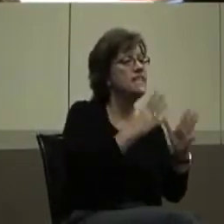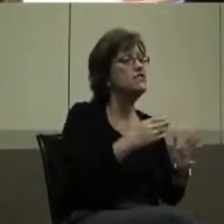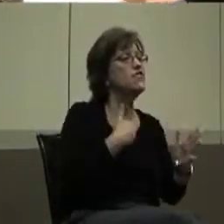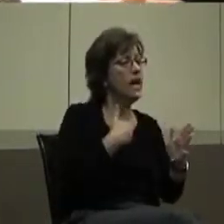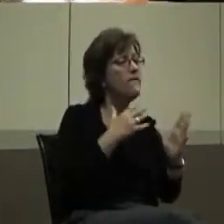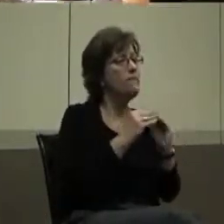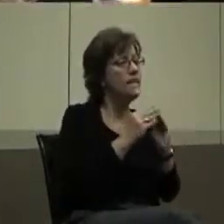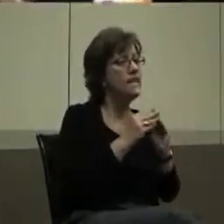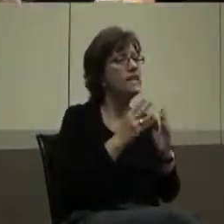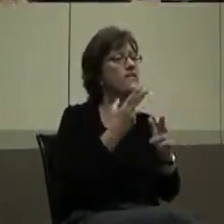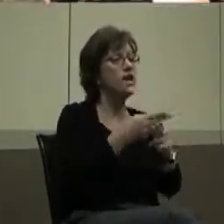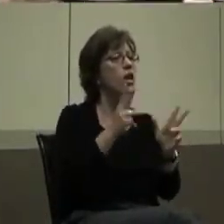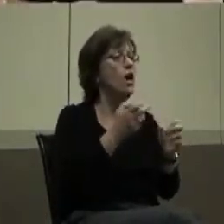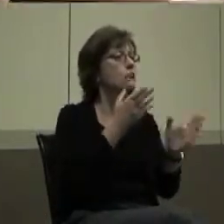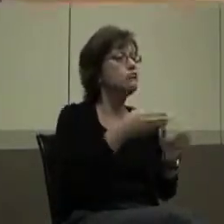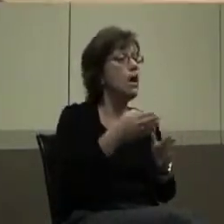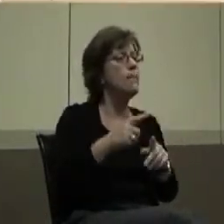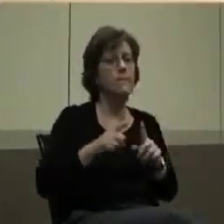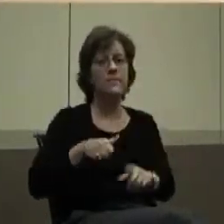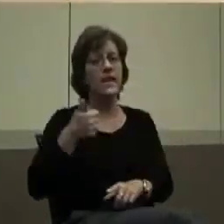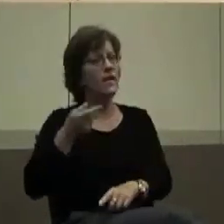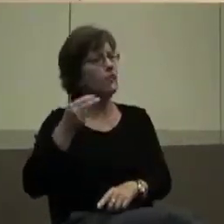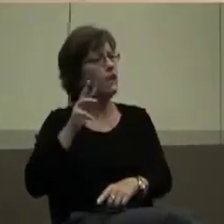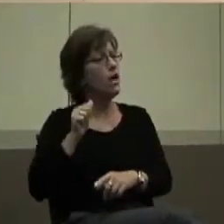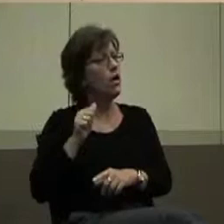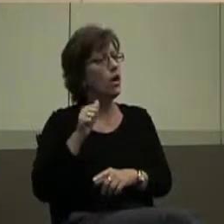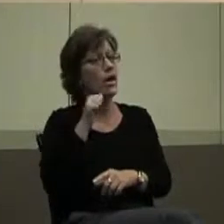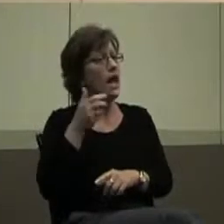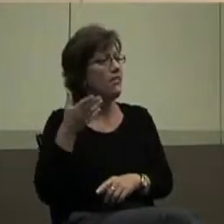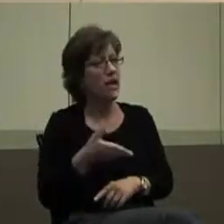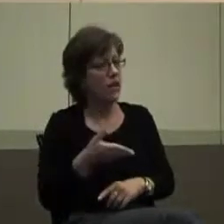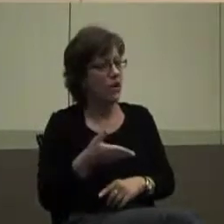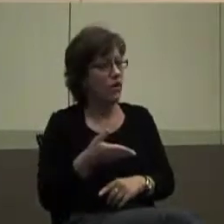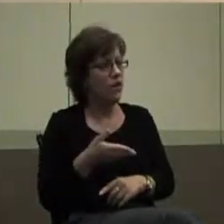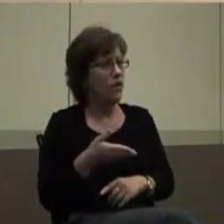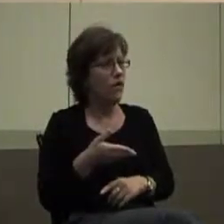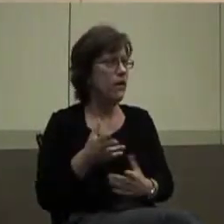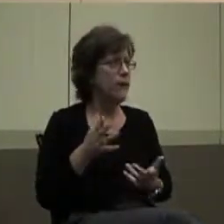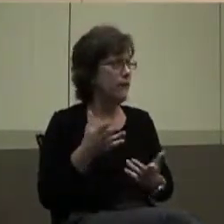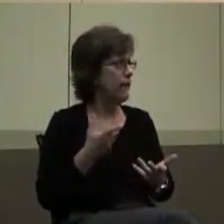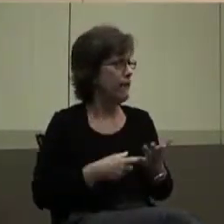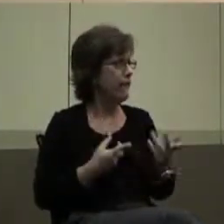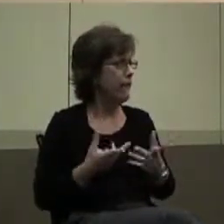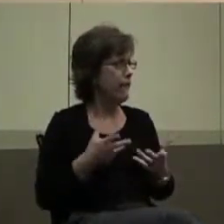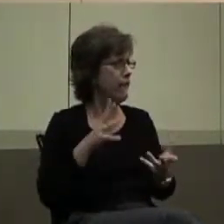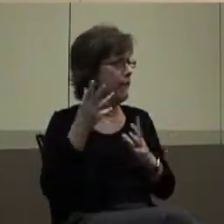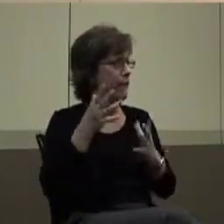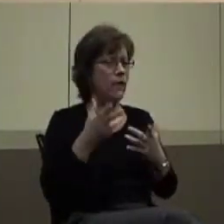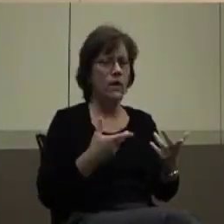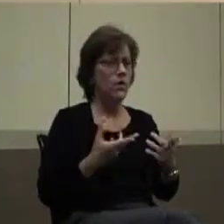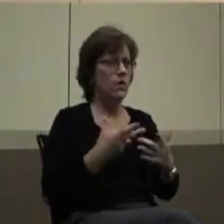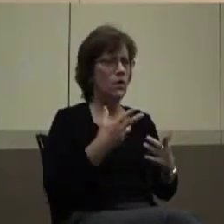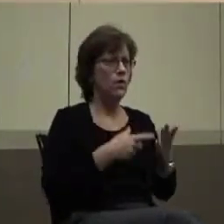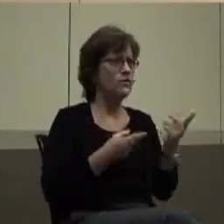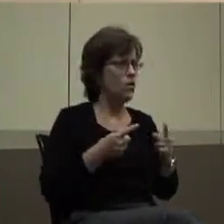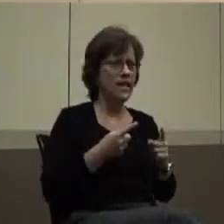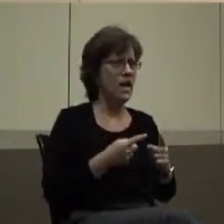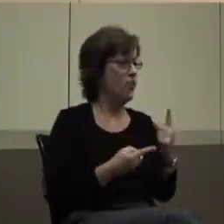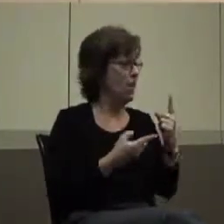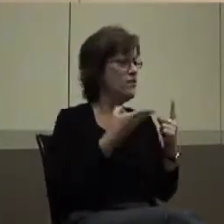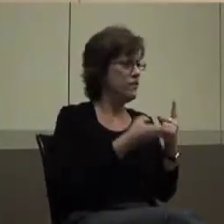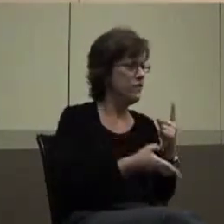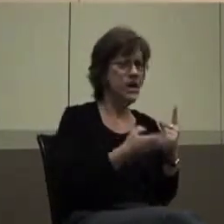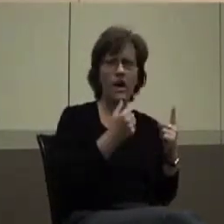Right, right. And that's part of what happened in this case, the team, because, it's like, okay, so what's going on? One of you is around, one of you is